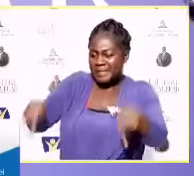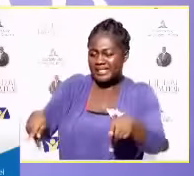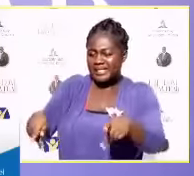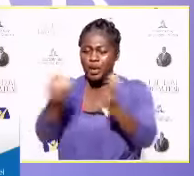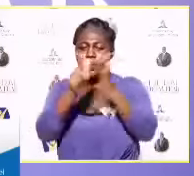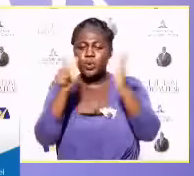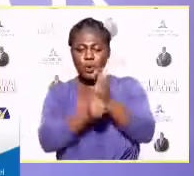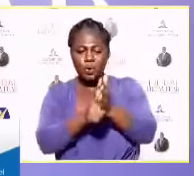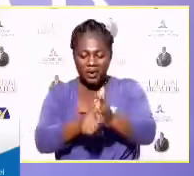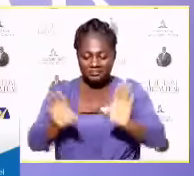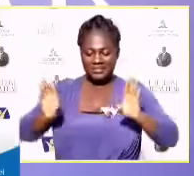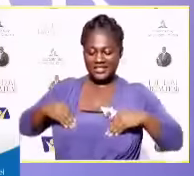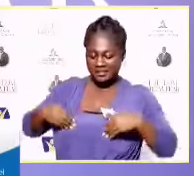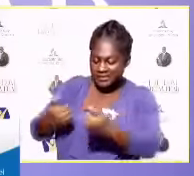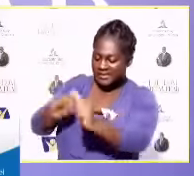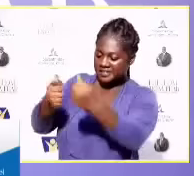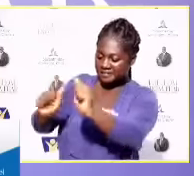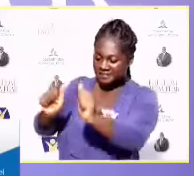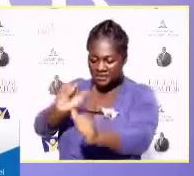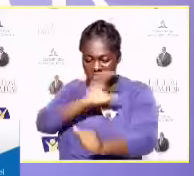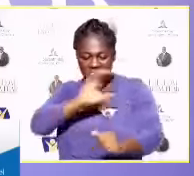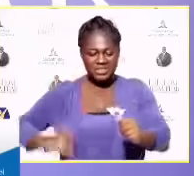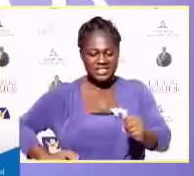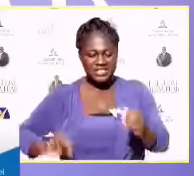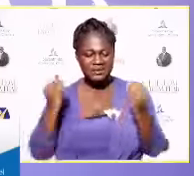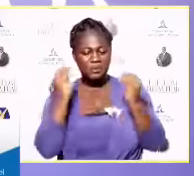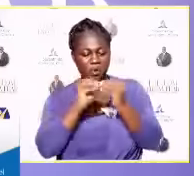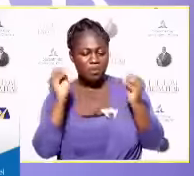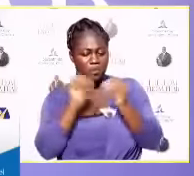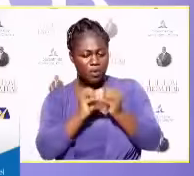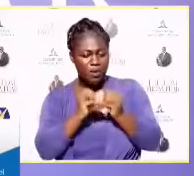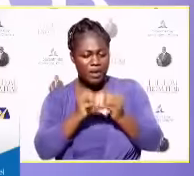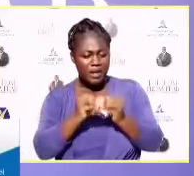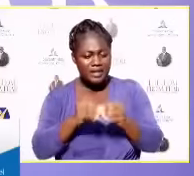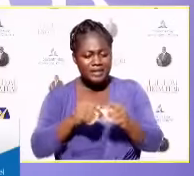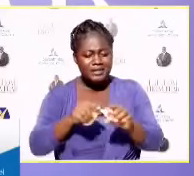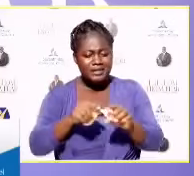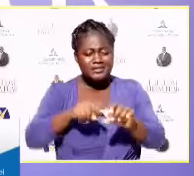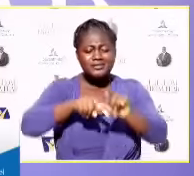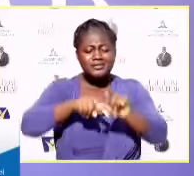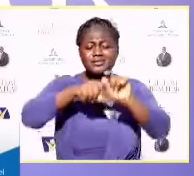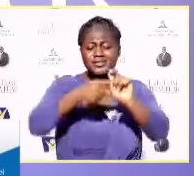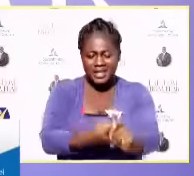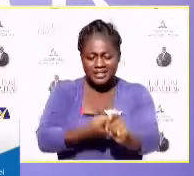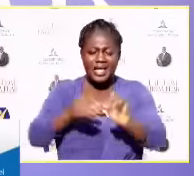command. Start observing God's seventh day